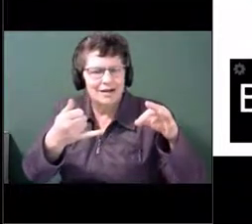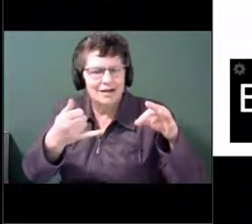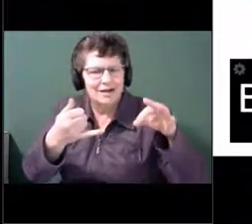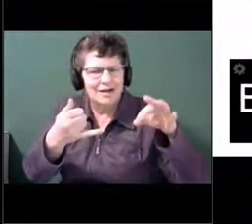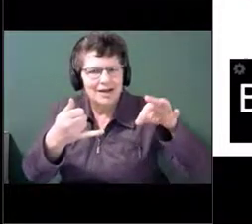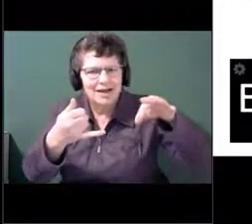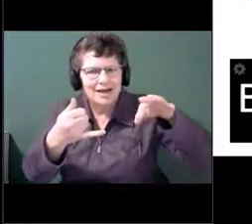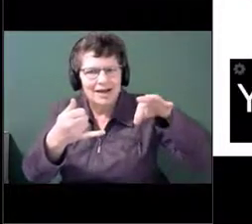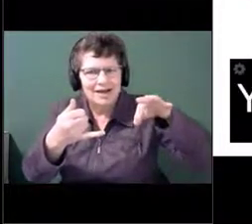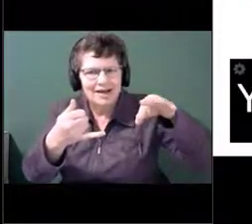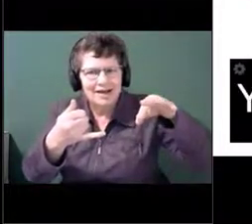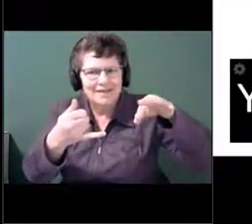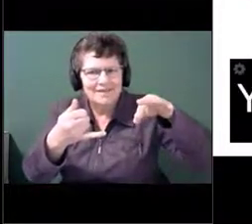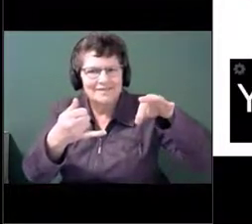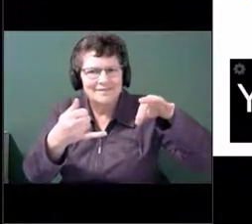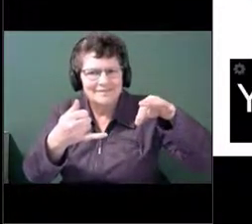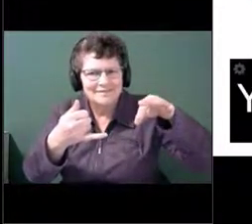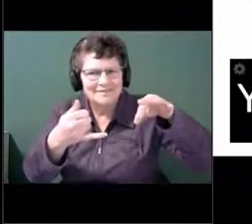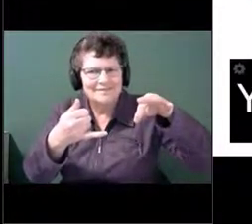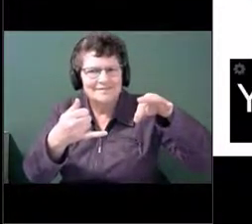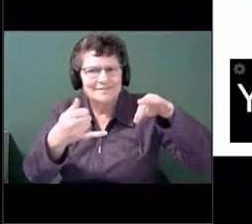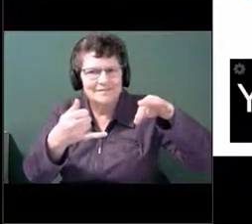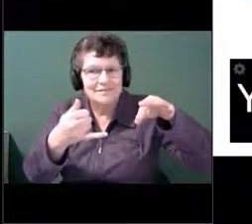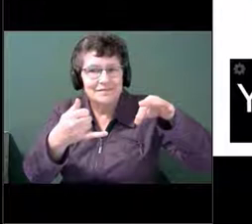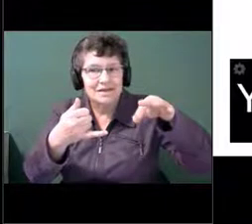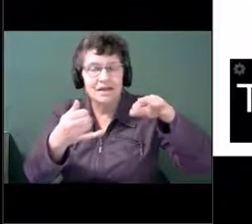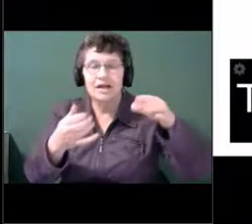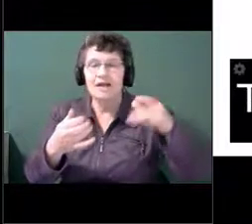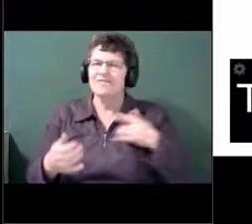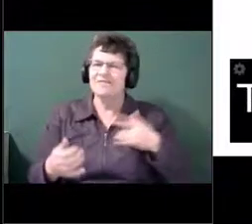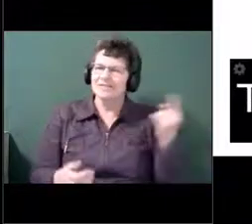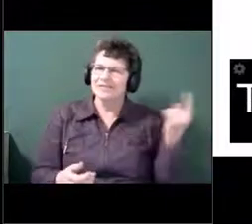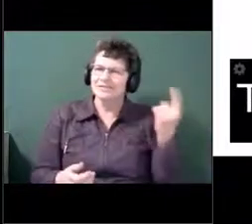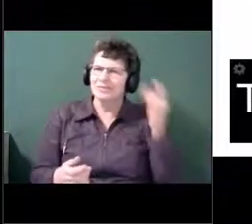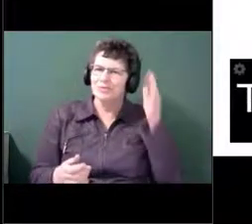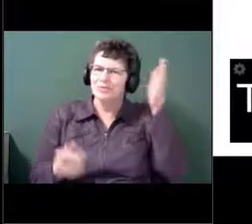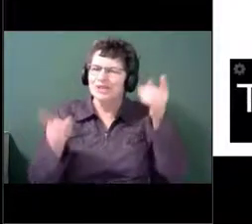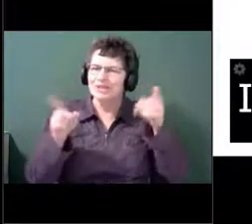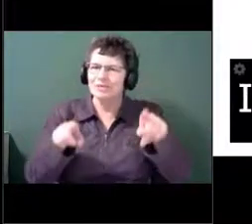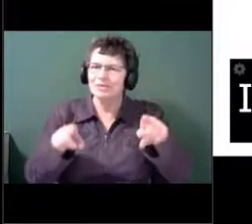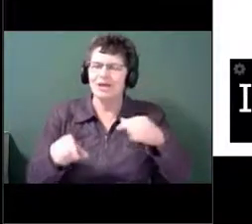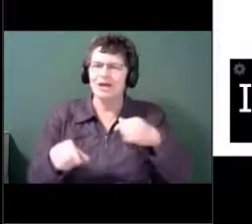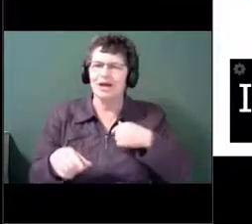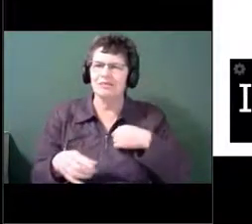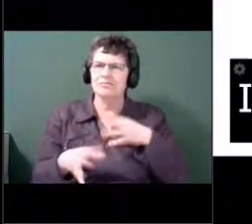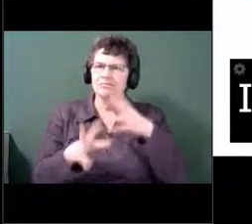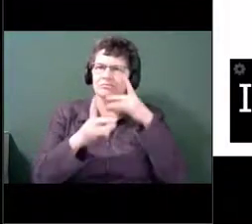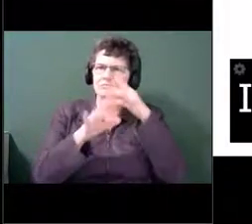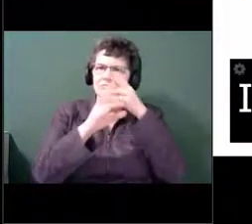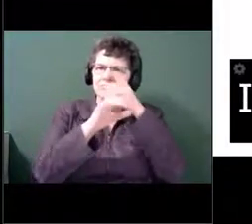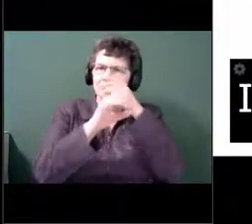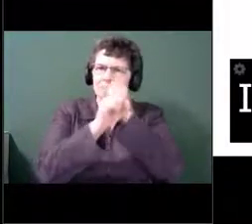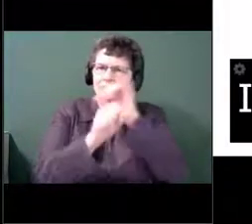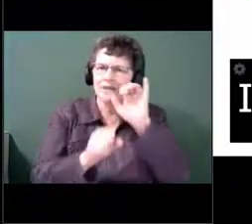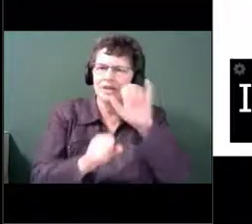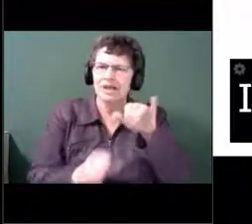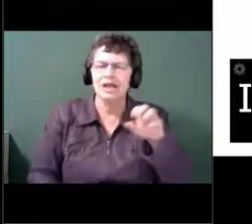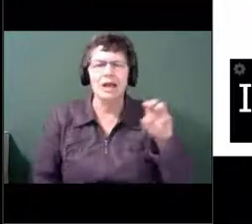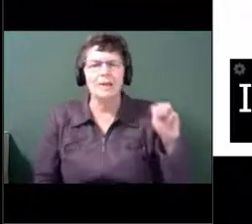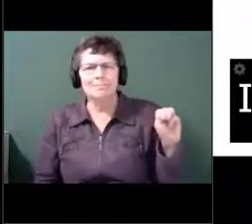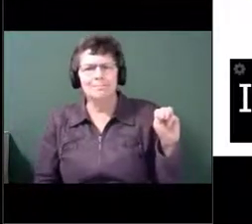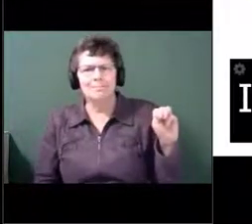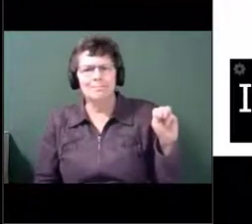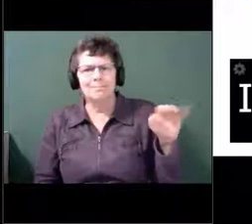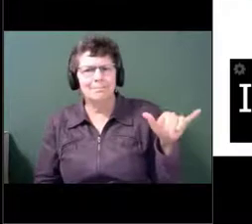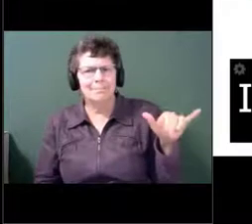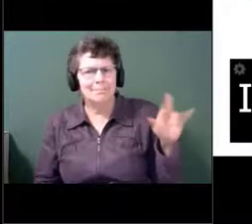about to happen with it. And I found this a very intriguing piece. Myrna, I don't know. I mean,